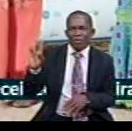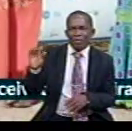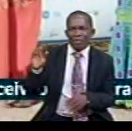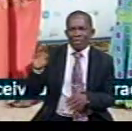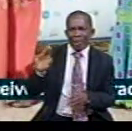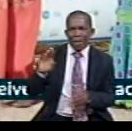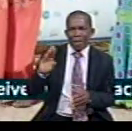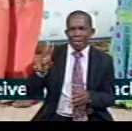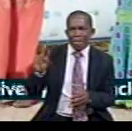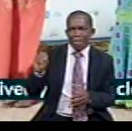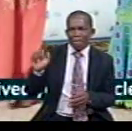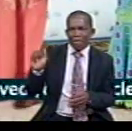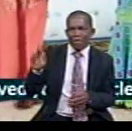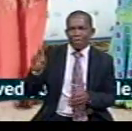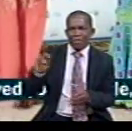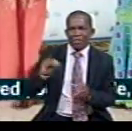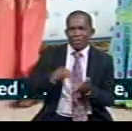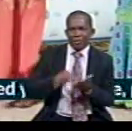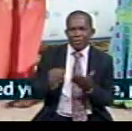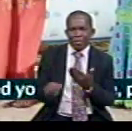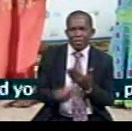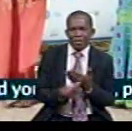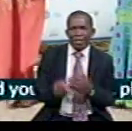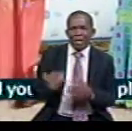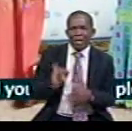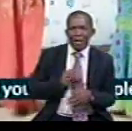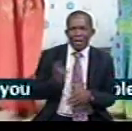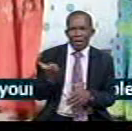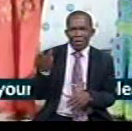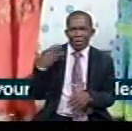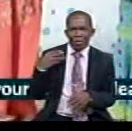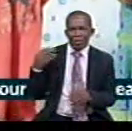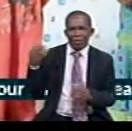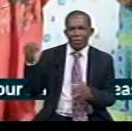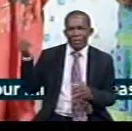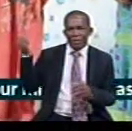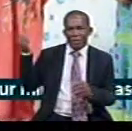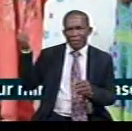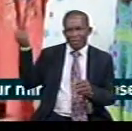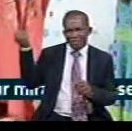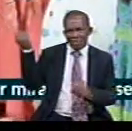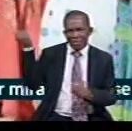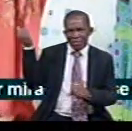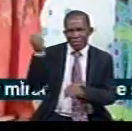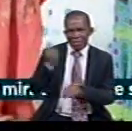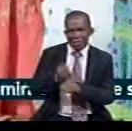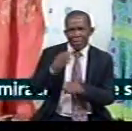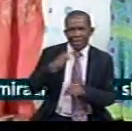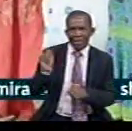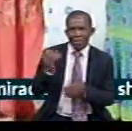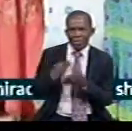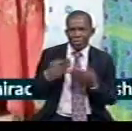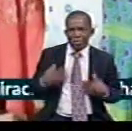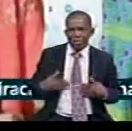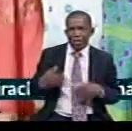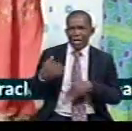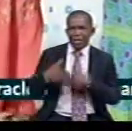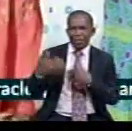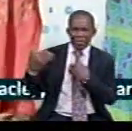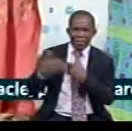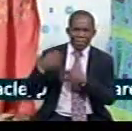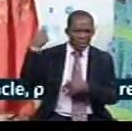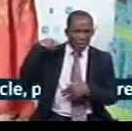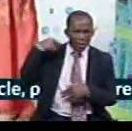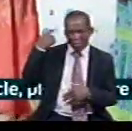stabbed at my back, and it affected my spinal cord and left me paralyzed. So for 6 years